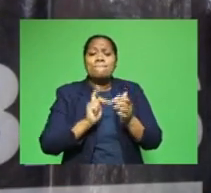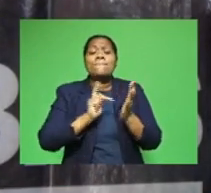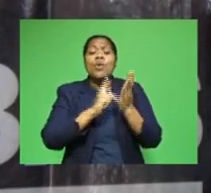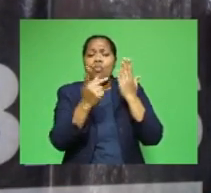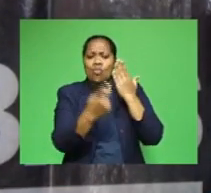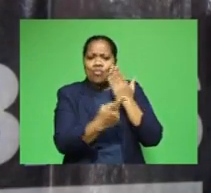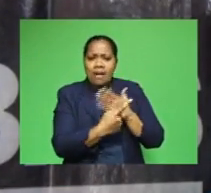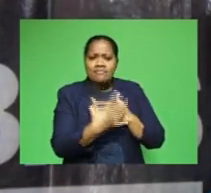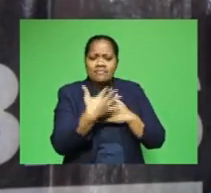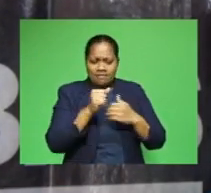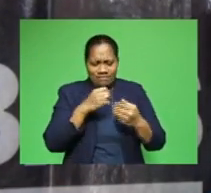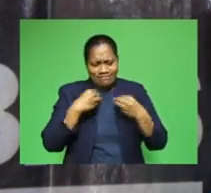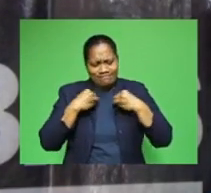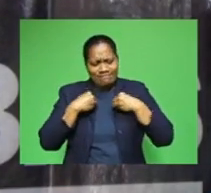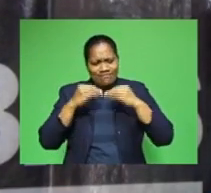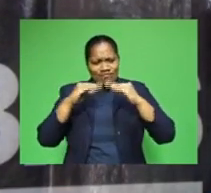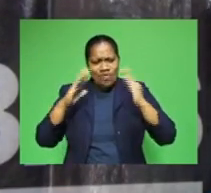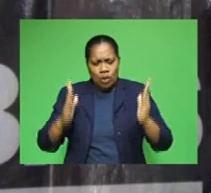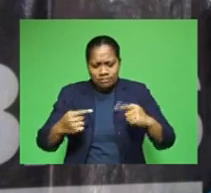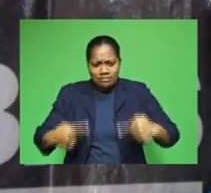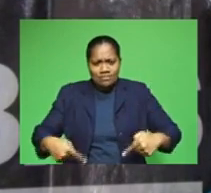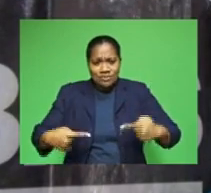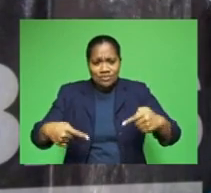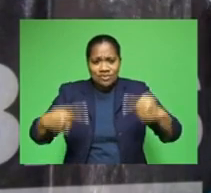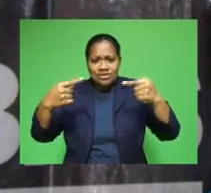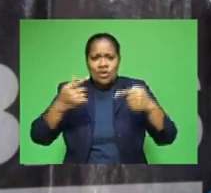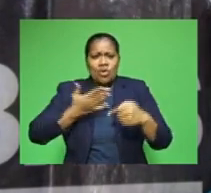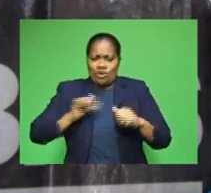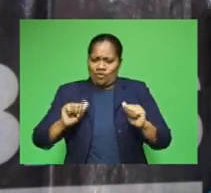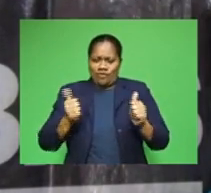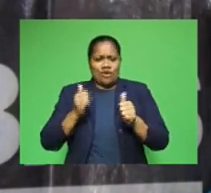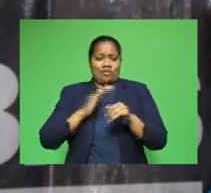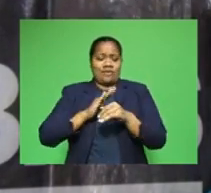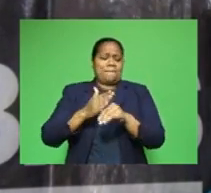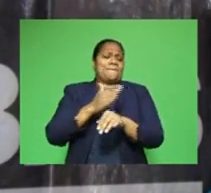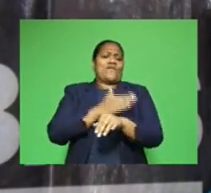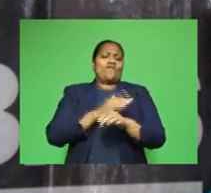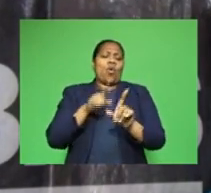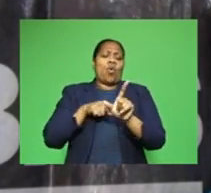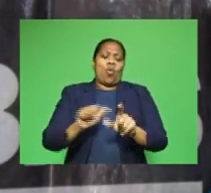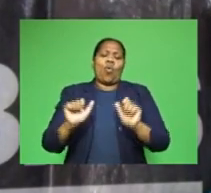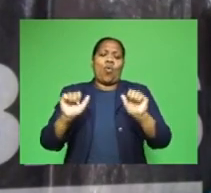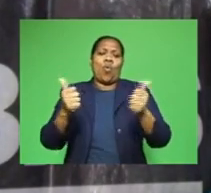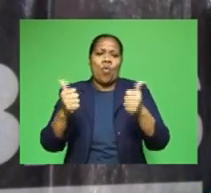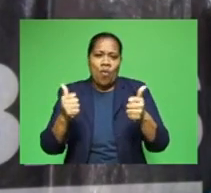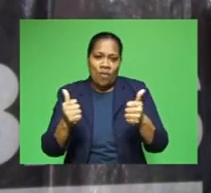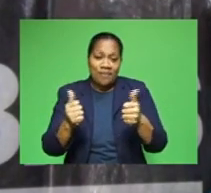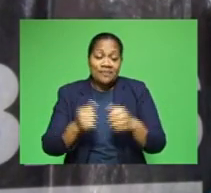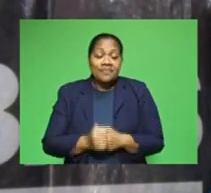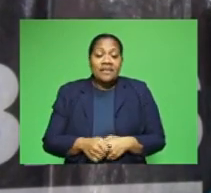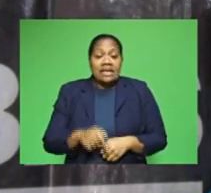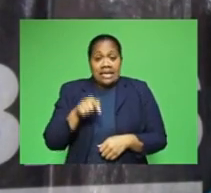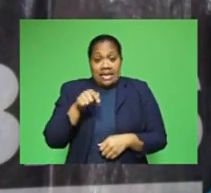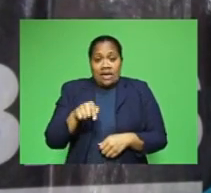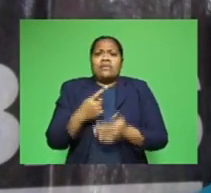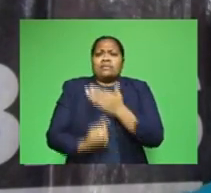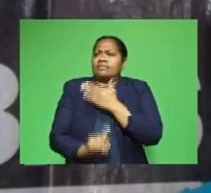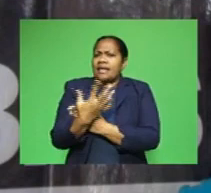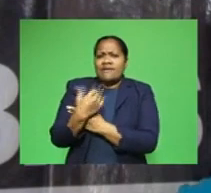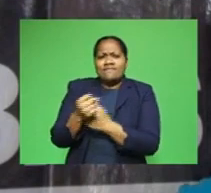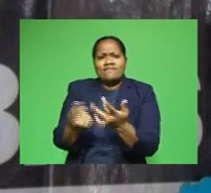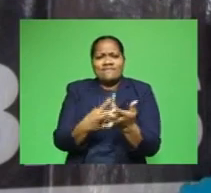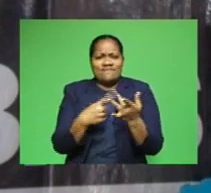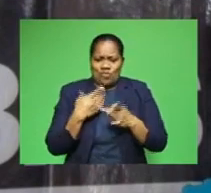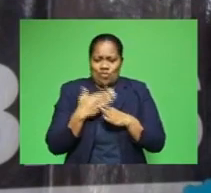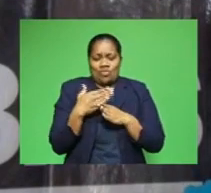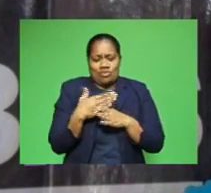business house competition that we'd like to complete before the year ends, and then other initiatives that